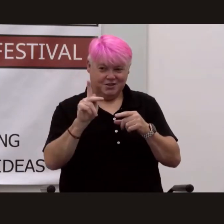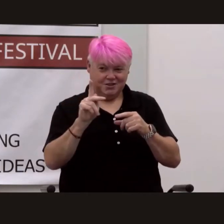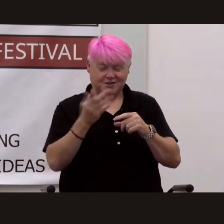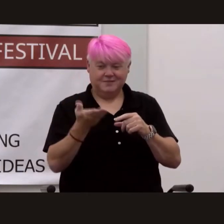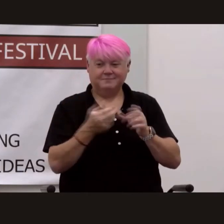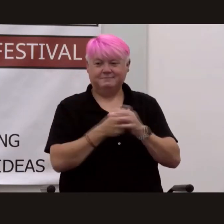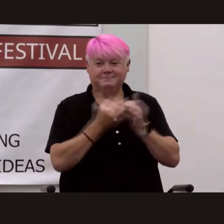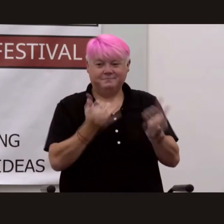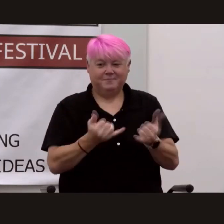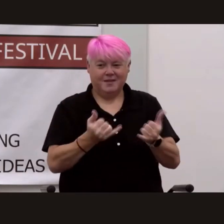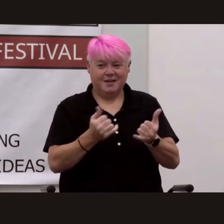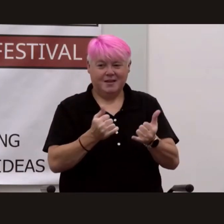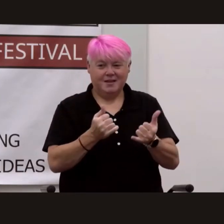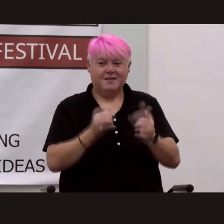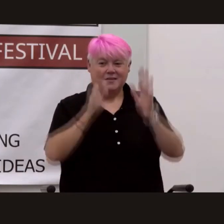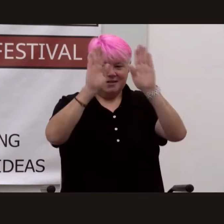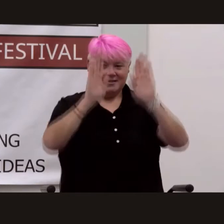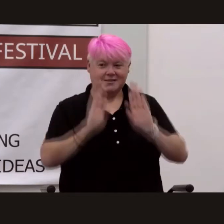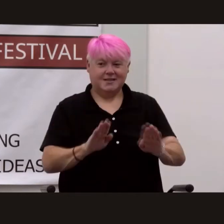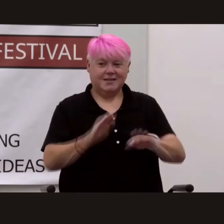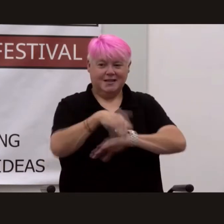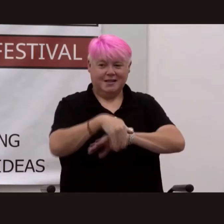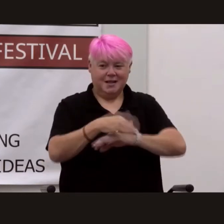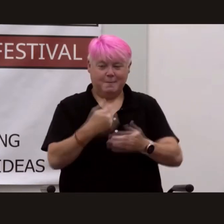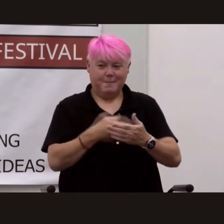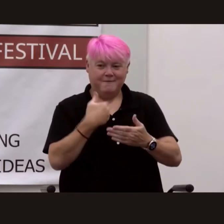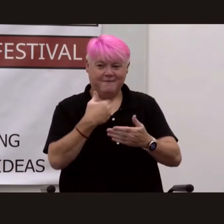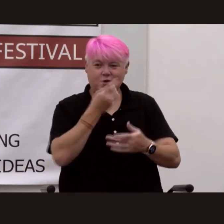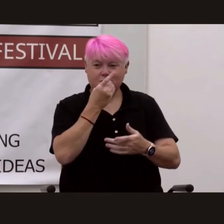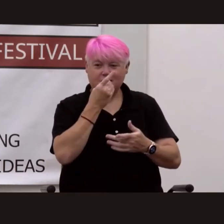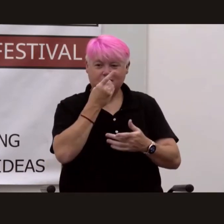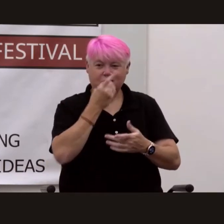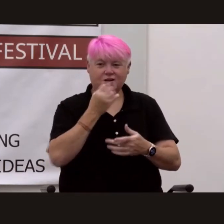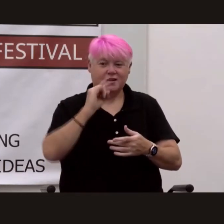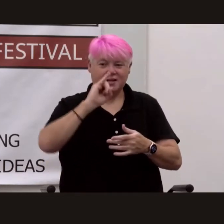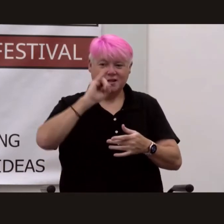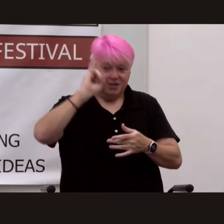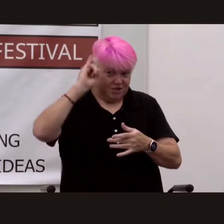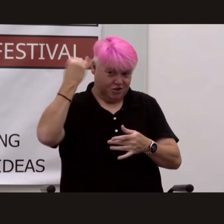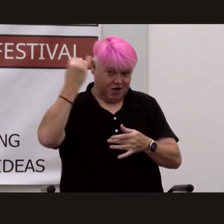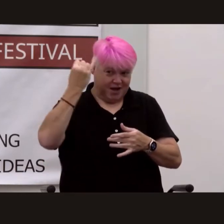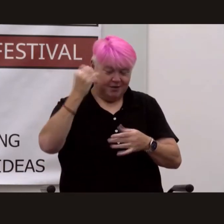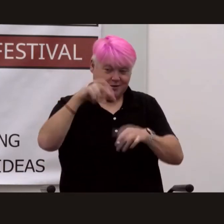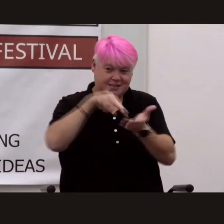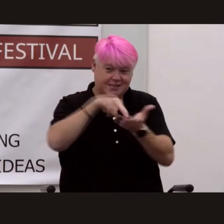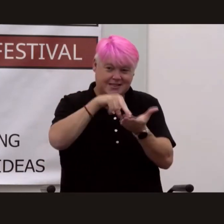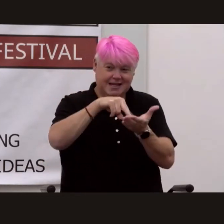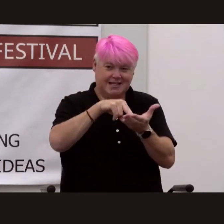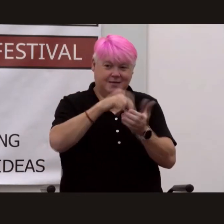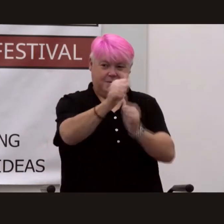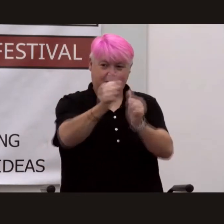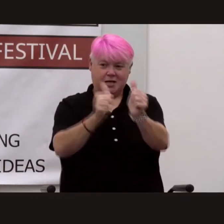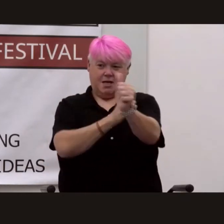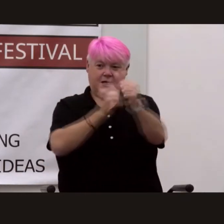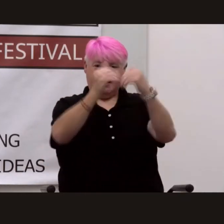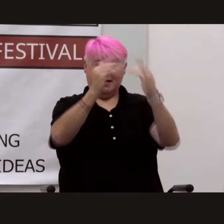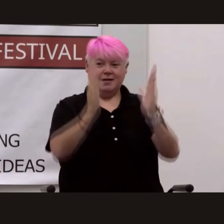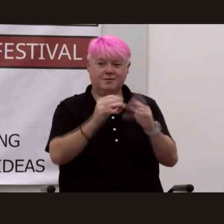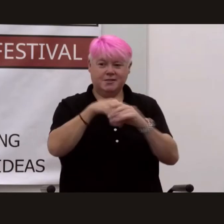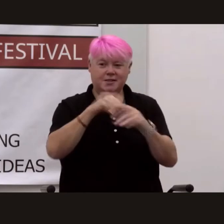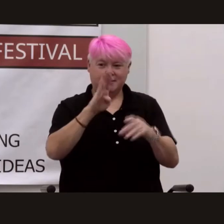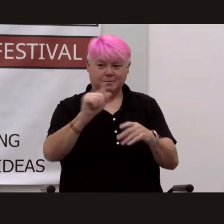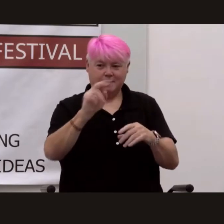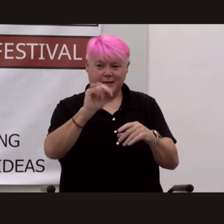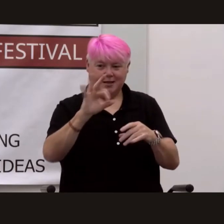Now of a Sunday evening before dinner, Jack Bolton was standing behind the enormous house off Main Street in Banff, with his back